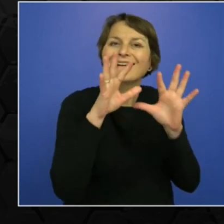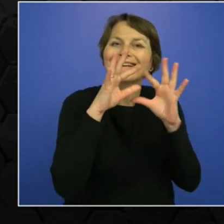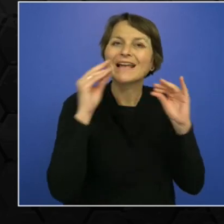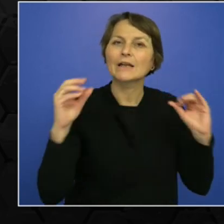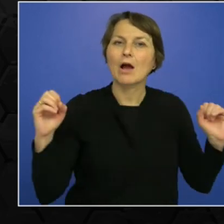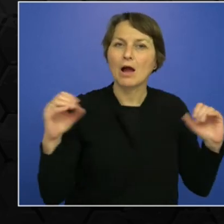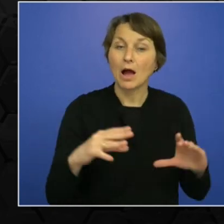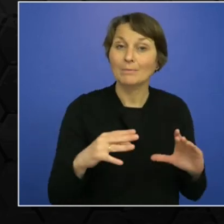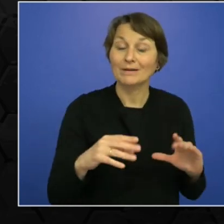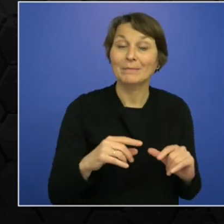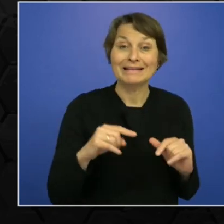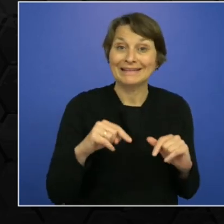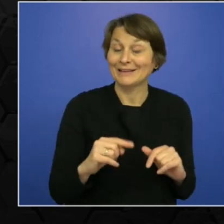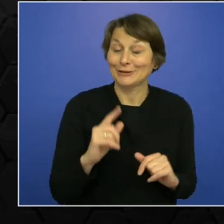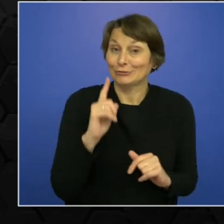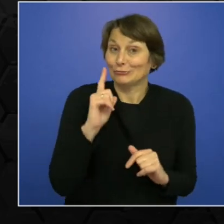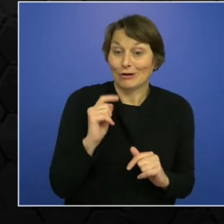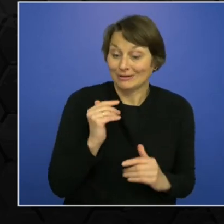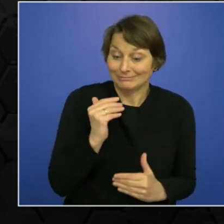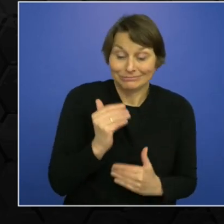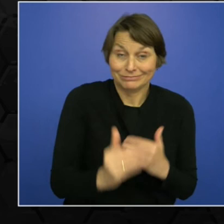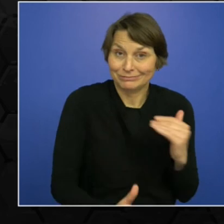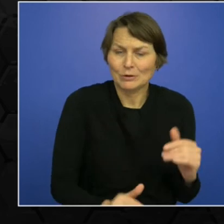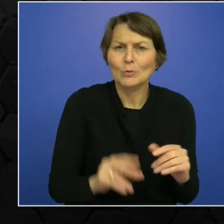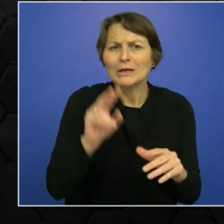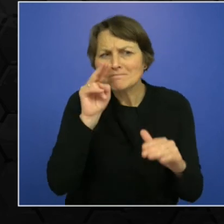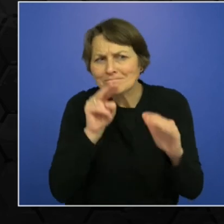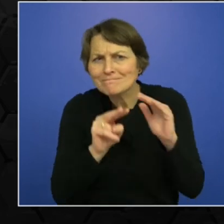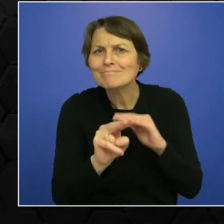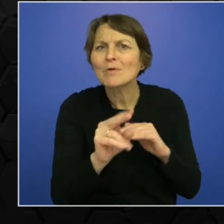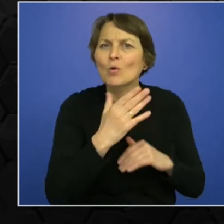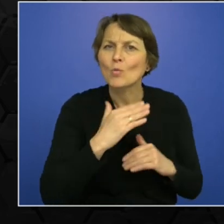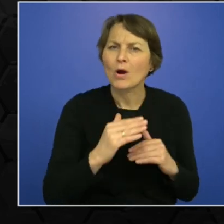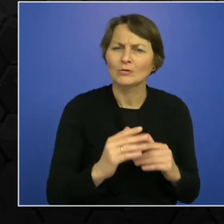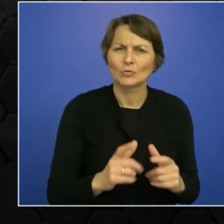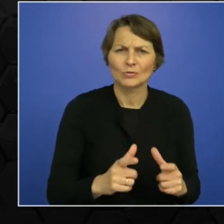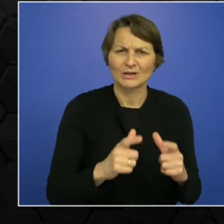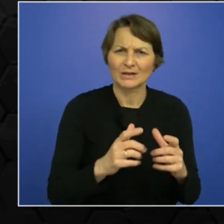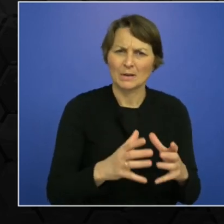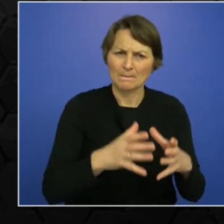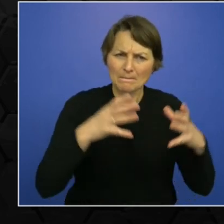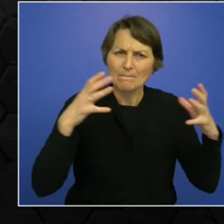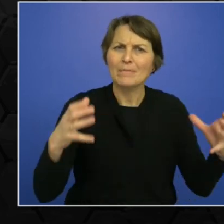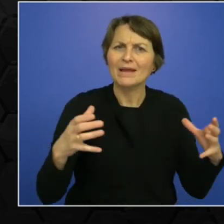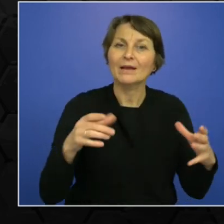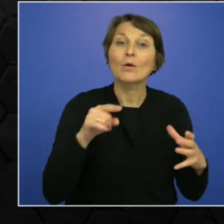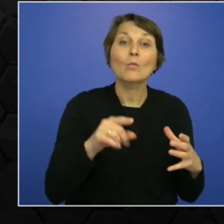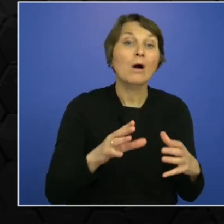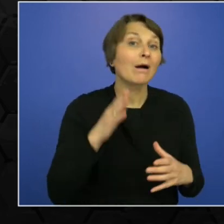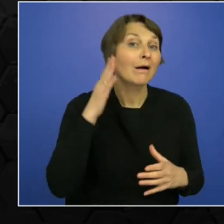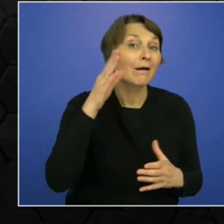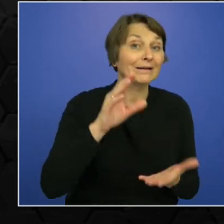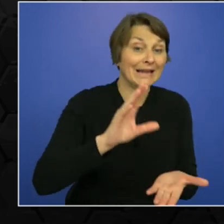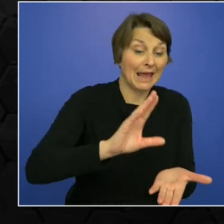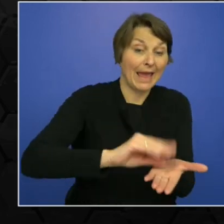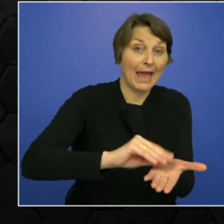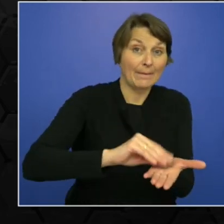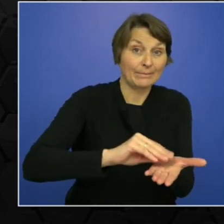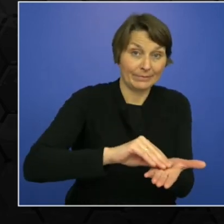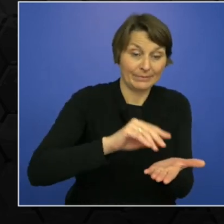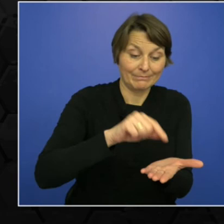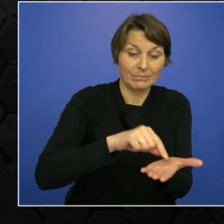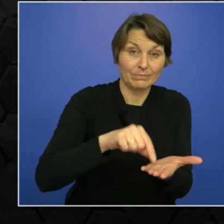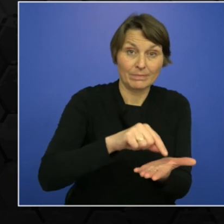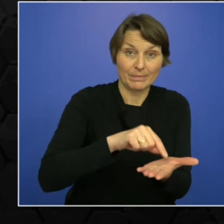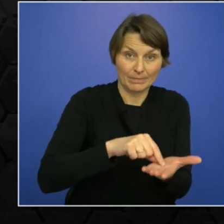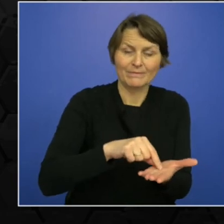Like, we have a vision, or our aim is to build a health assistant, and what we would want